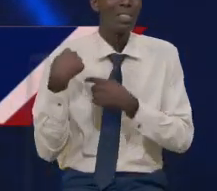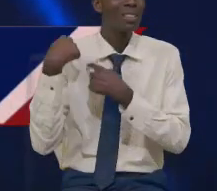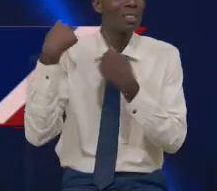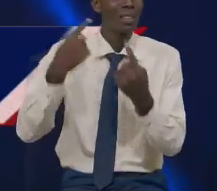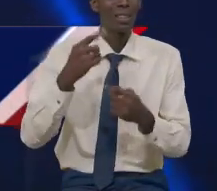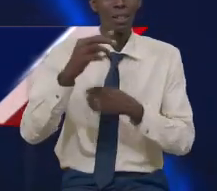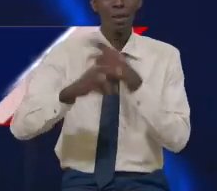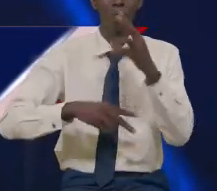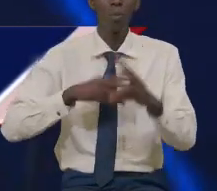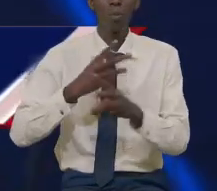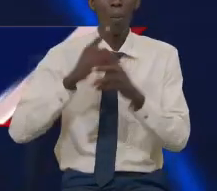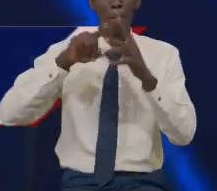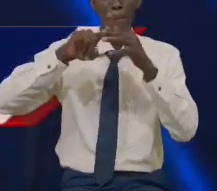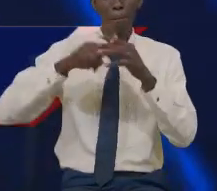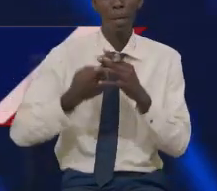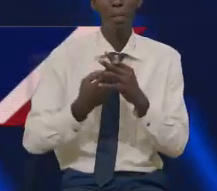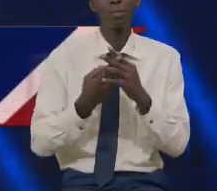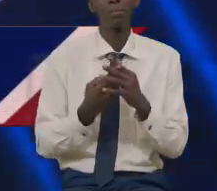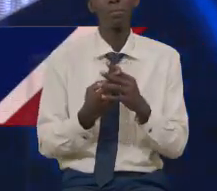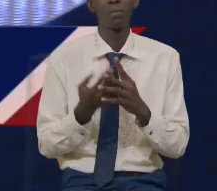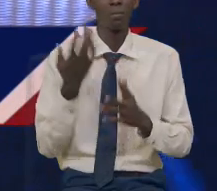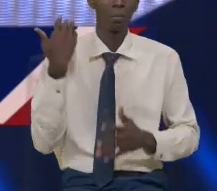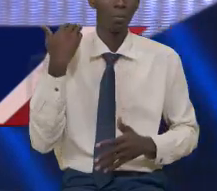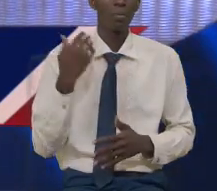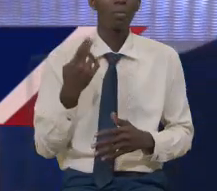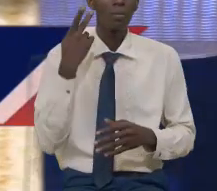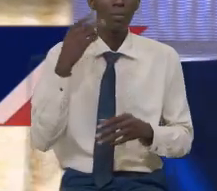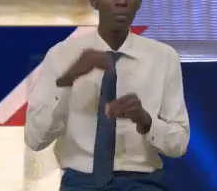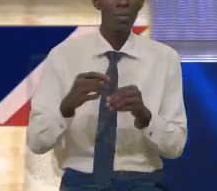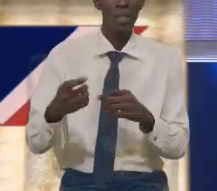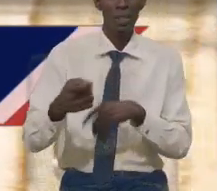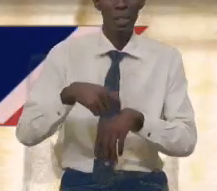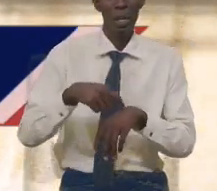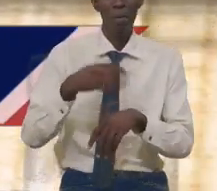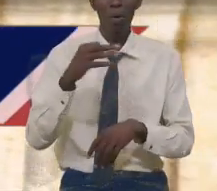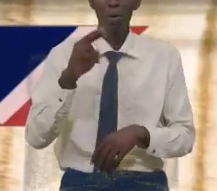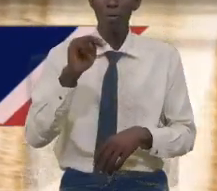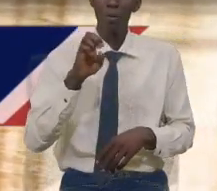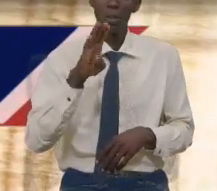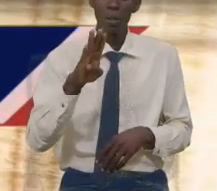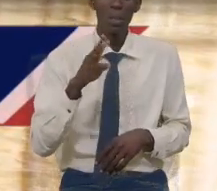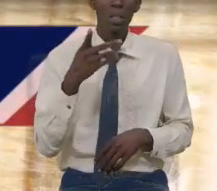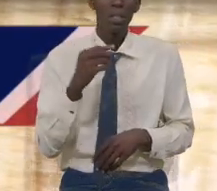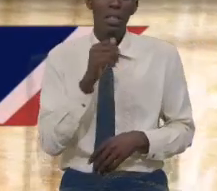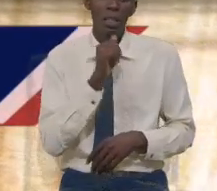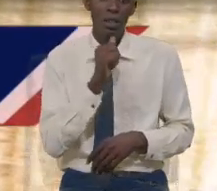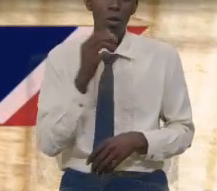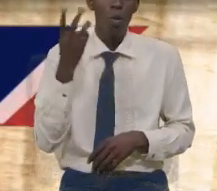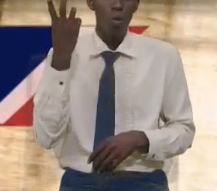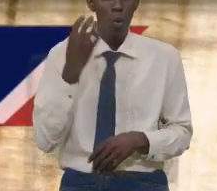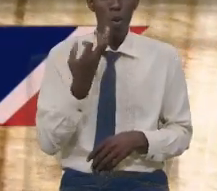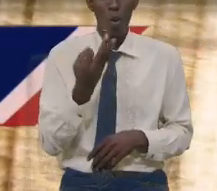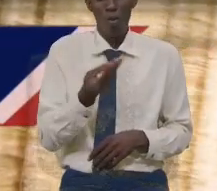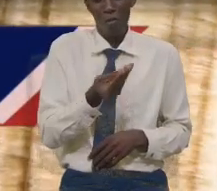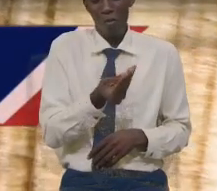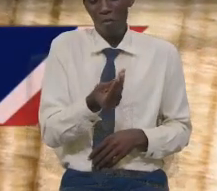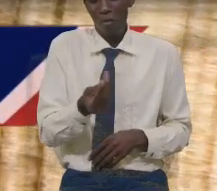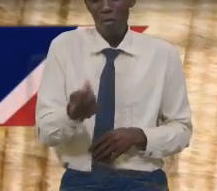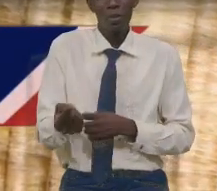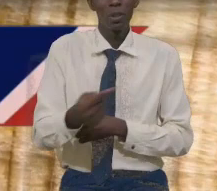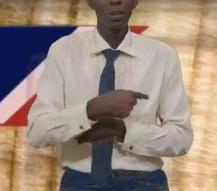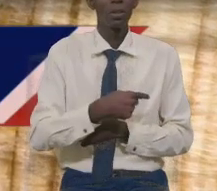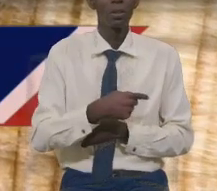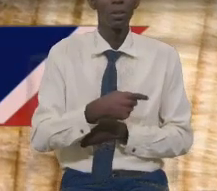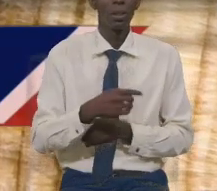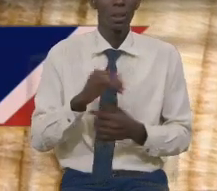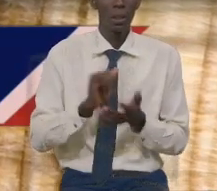the world began. In the case of Nebuchadnezzar, the secret was for a few days. That is, he dreamt